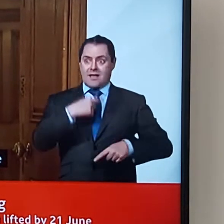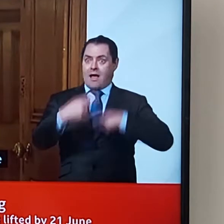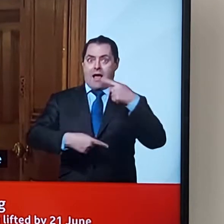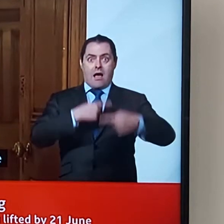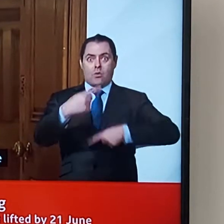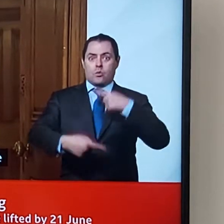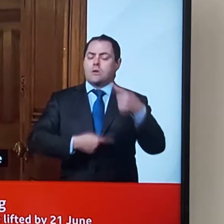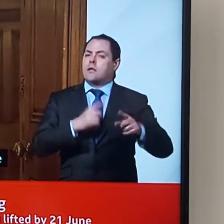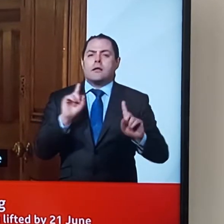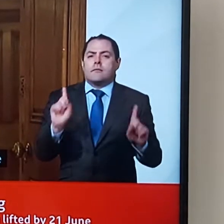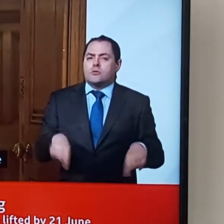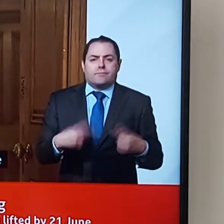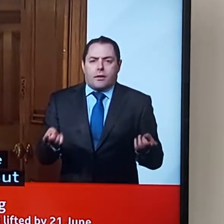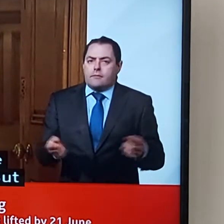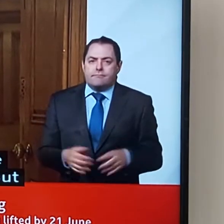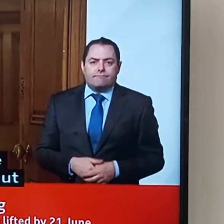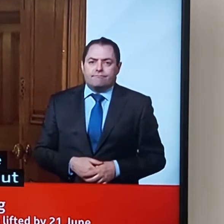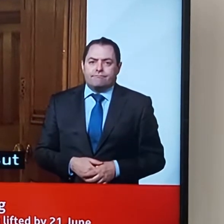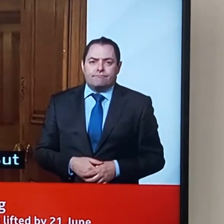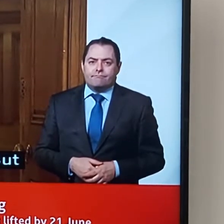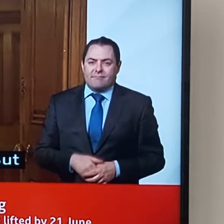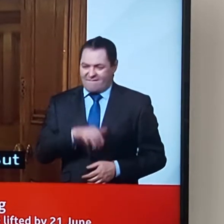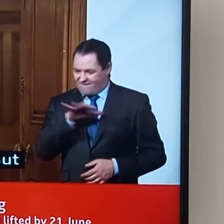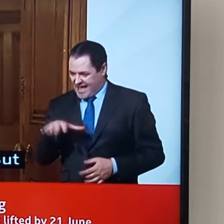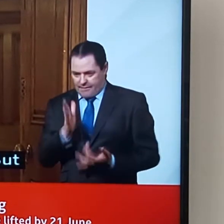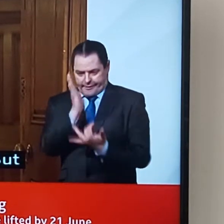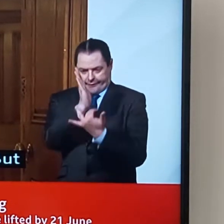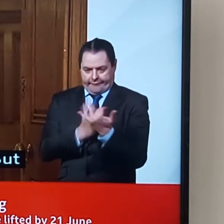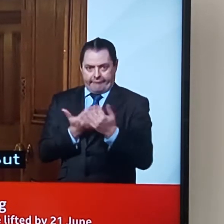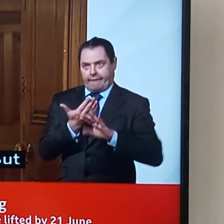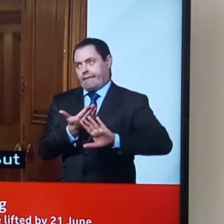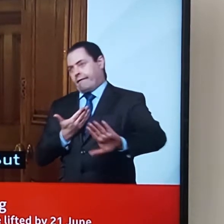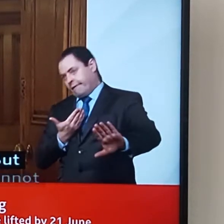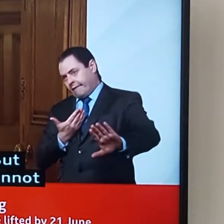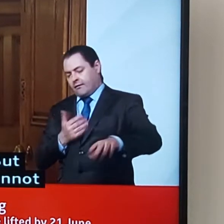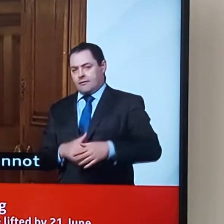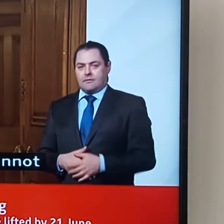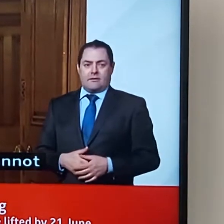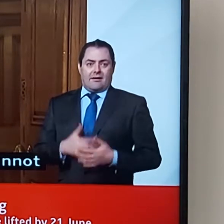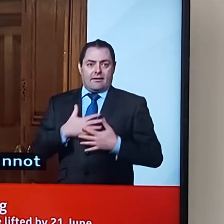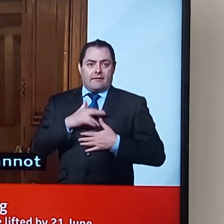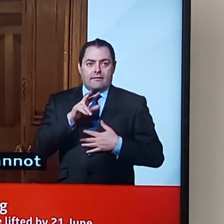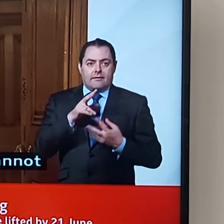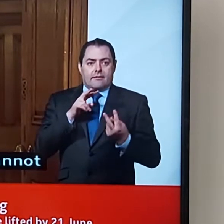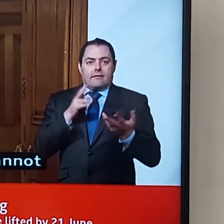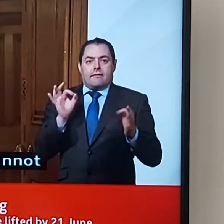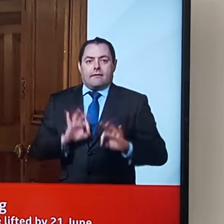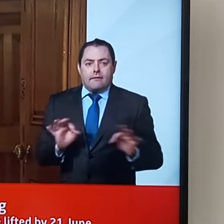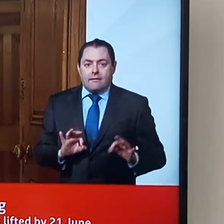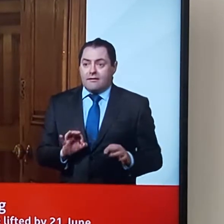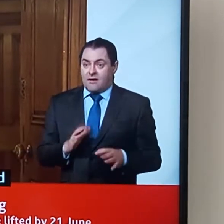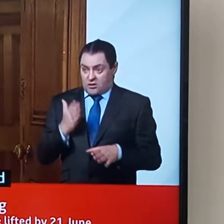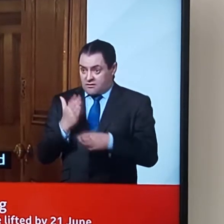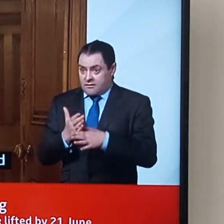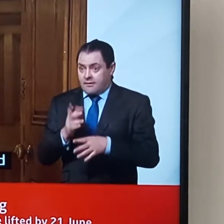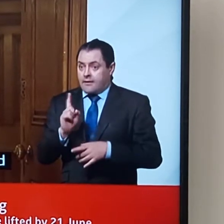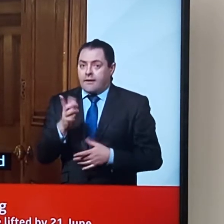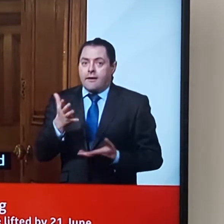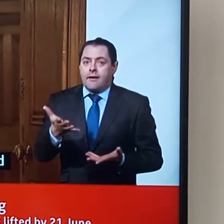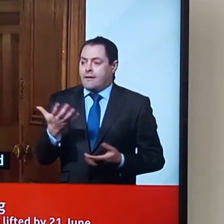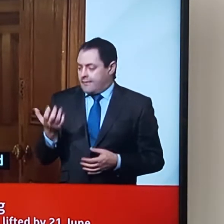indefinitely with restrictions that have separated families and loved ones for too long, threatened the livelihoods of millions,